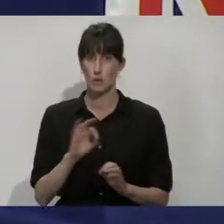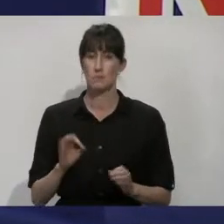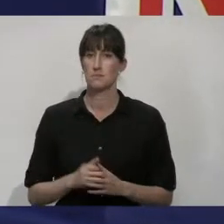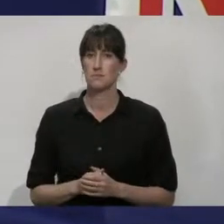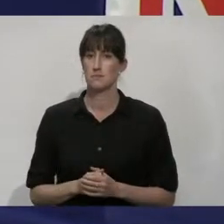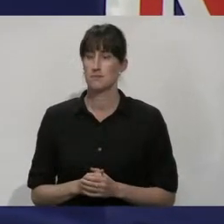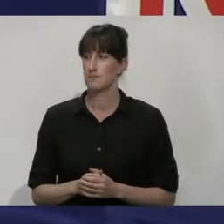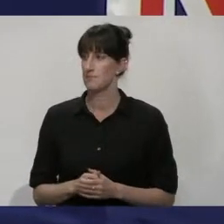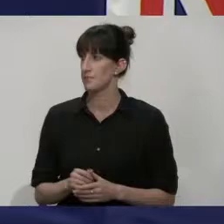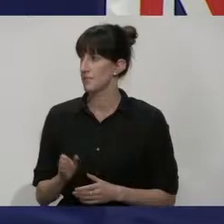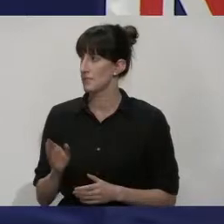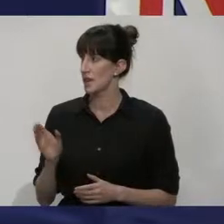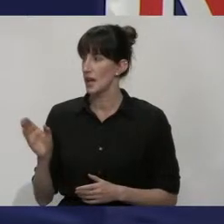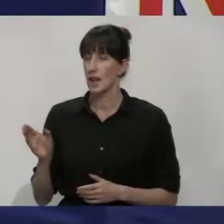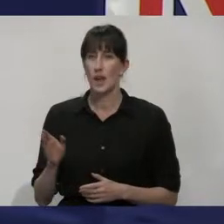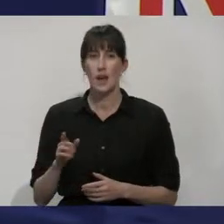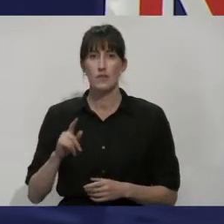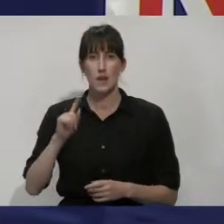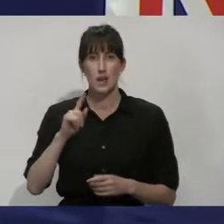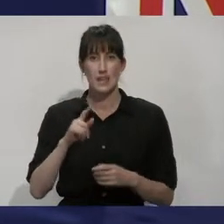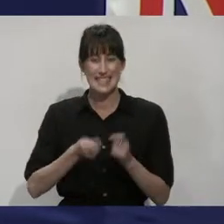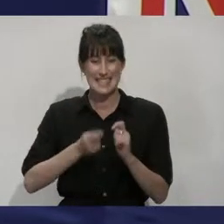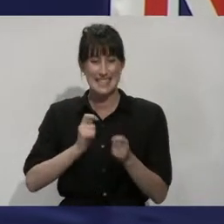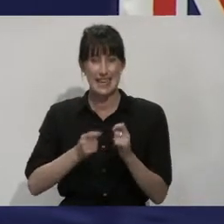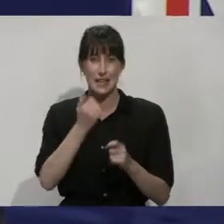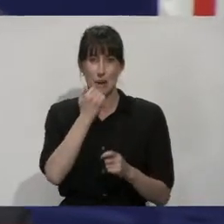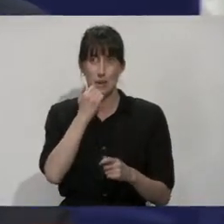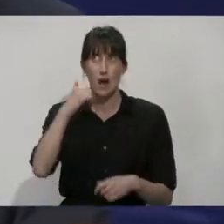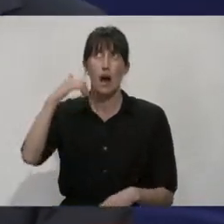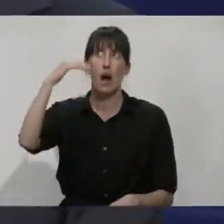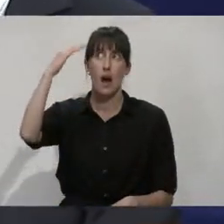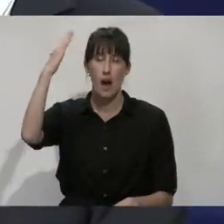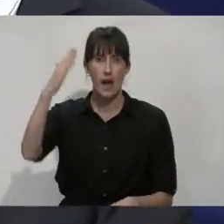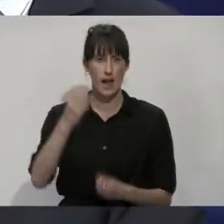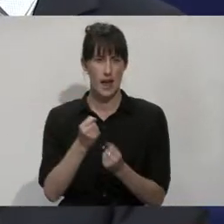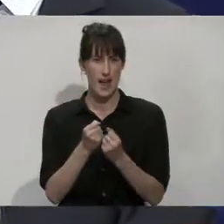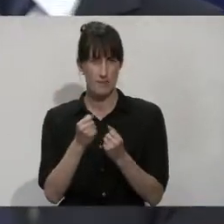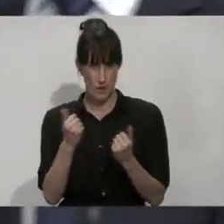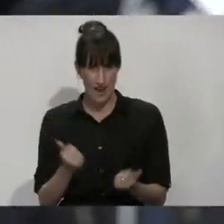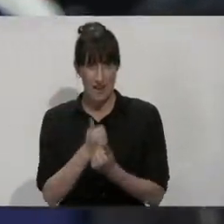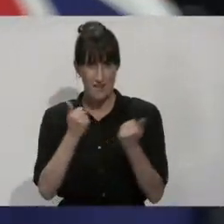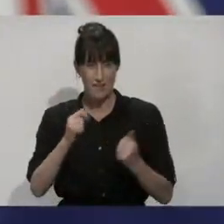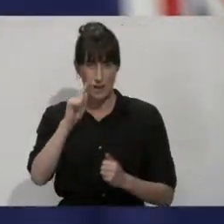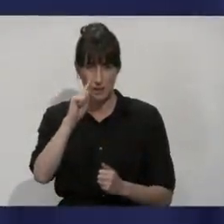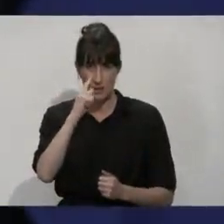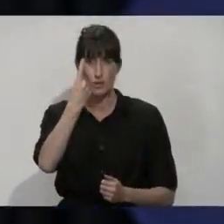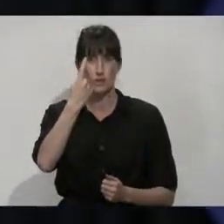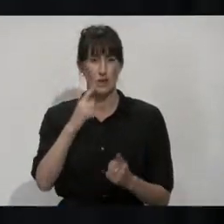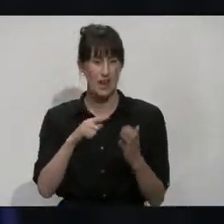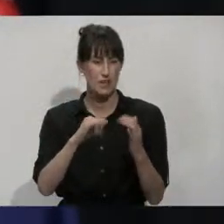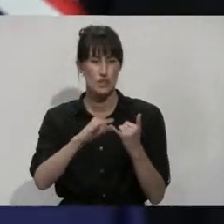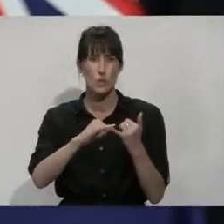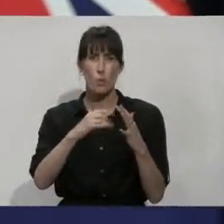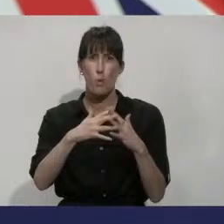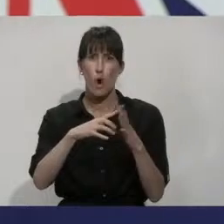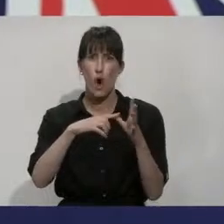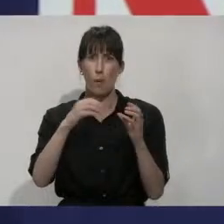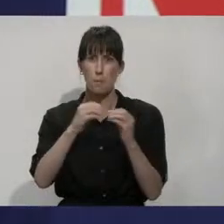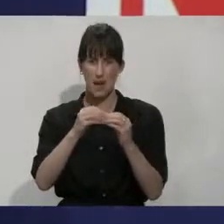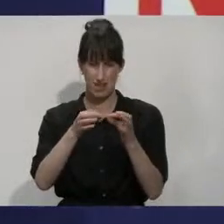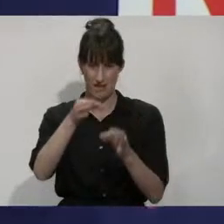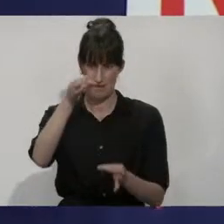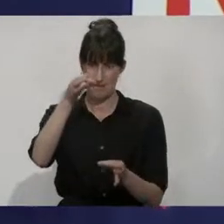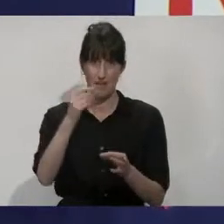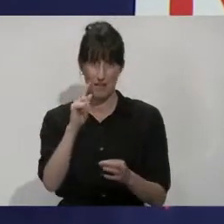and how long can we keep up the sort of high volume testing that we're seeing at the moment? So the advice that I've had is that we're looking good in terms of testing supplies,